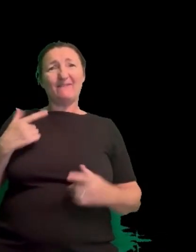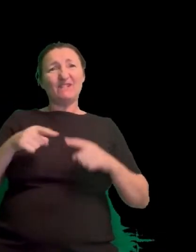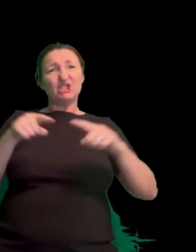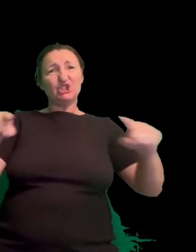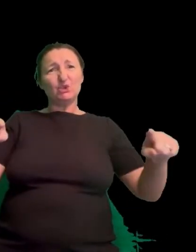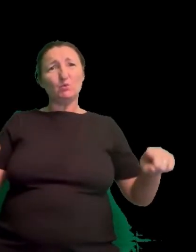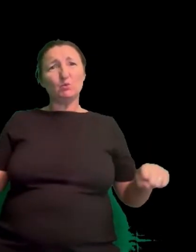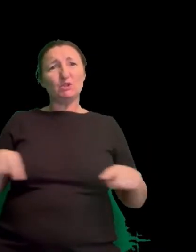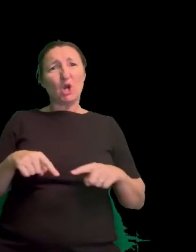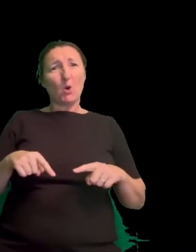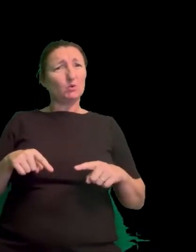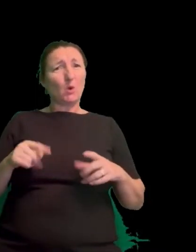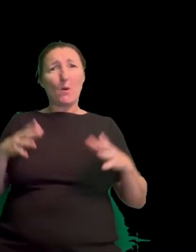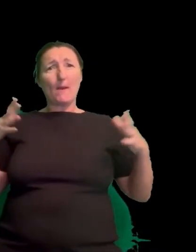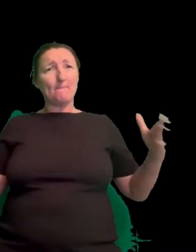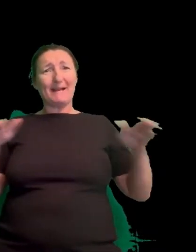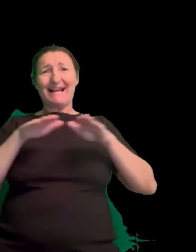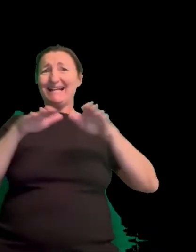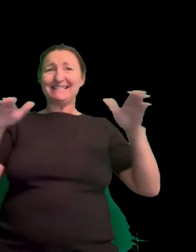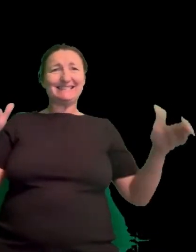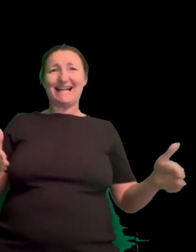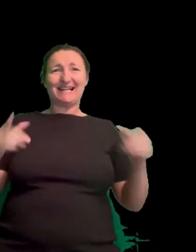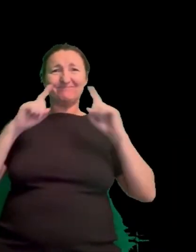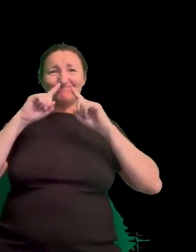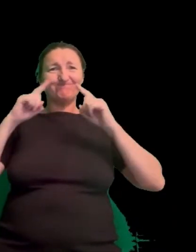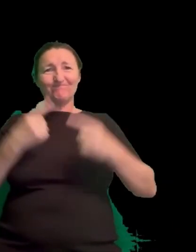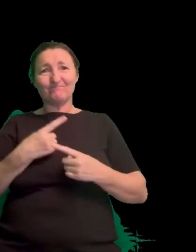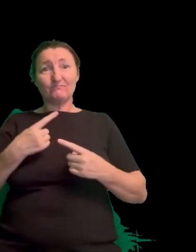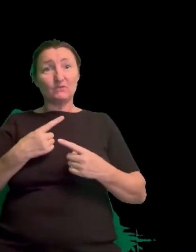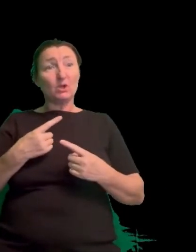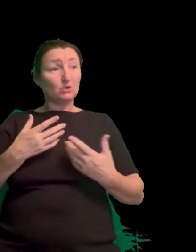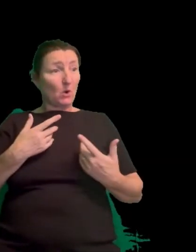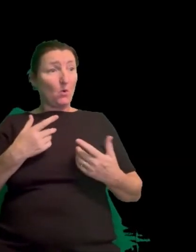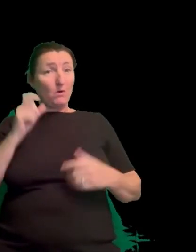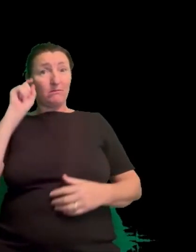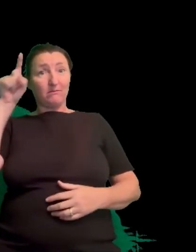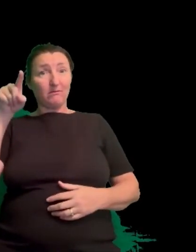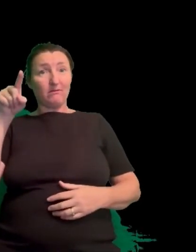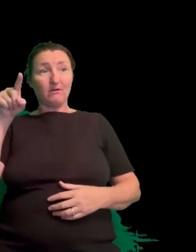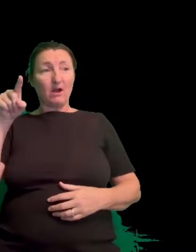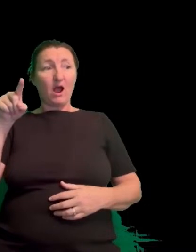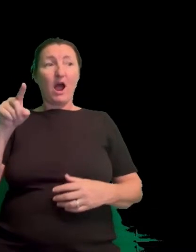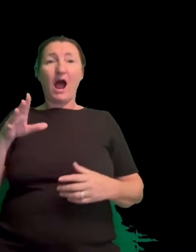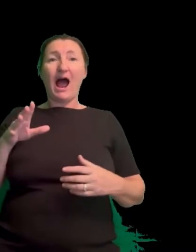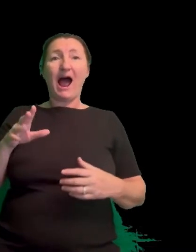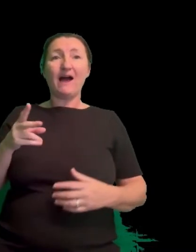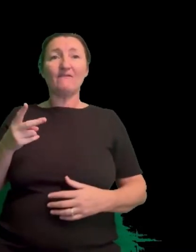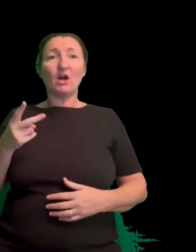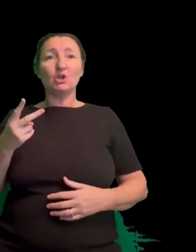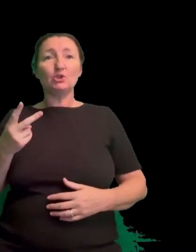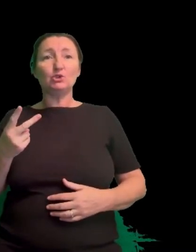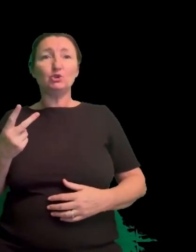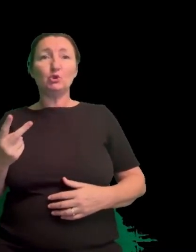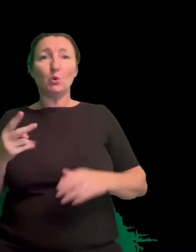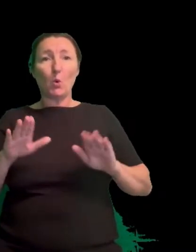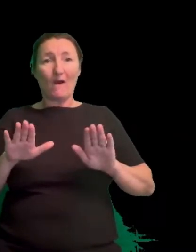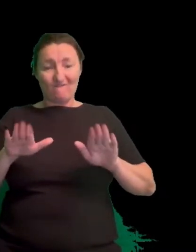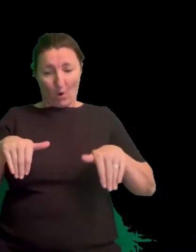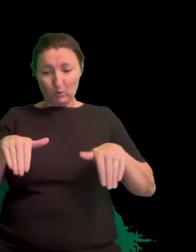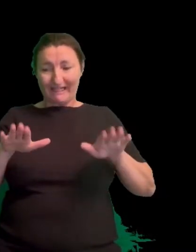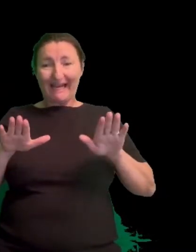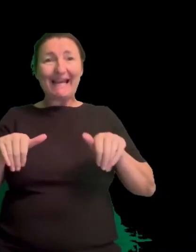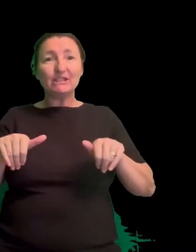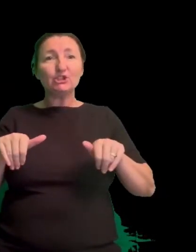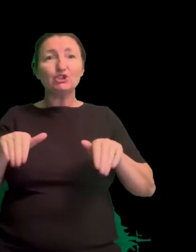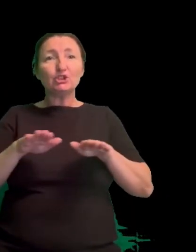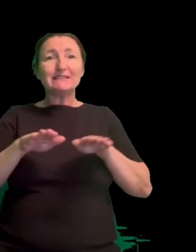studio and a big desk is not an option. So I ended up combining a table and 2 pair of folding stands